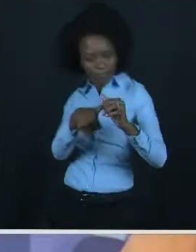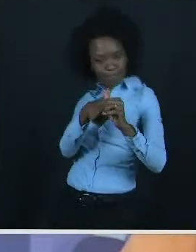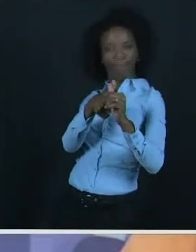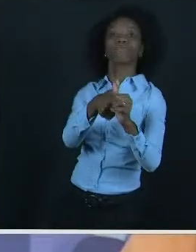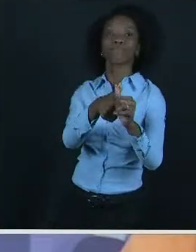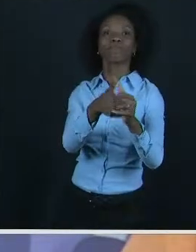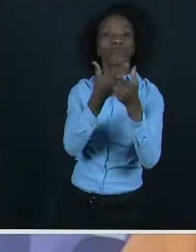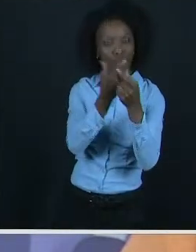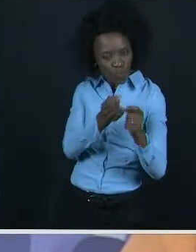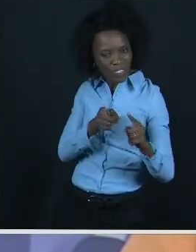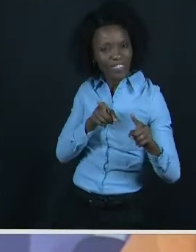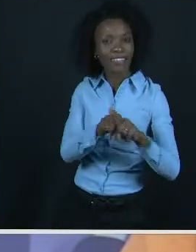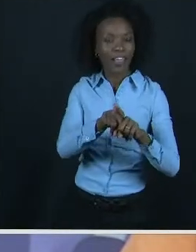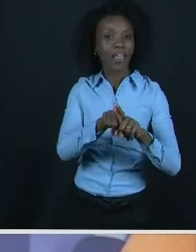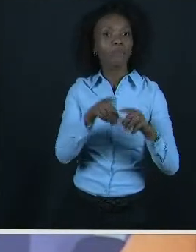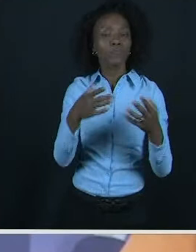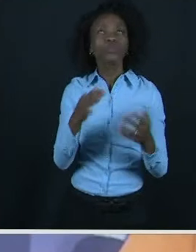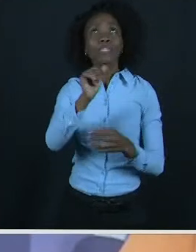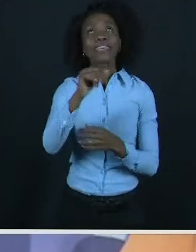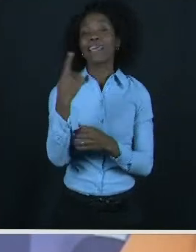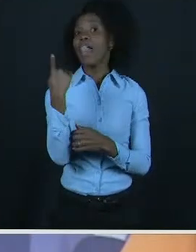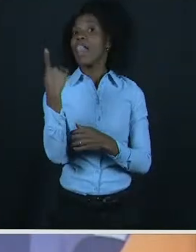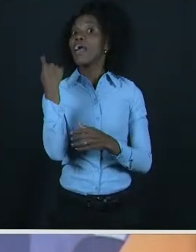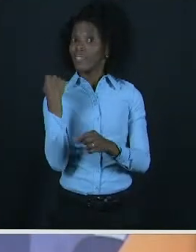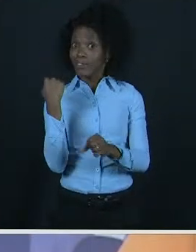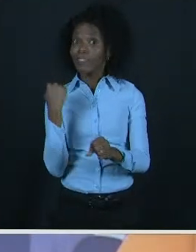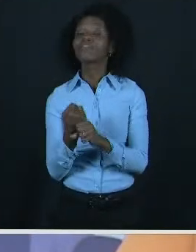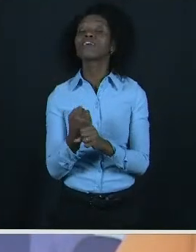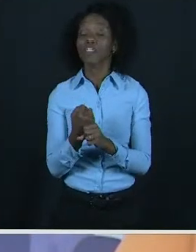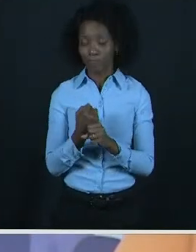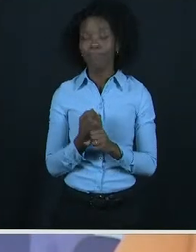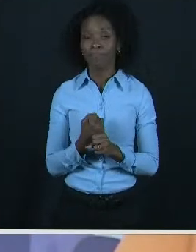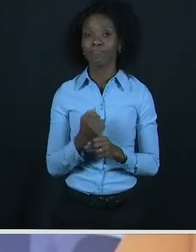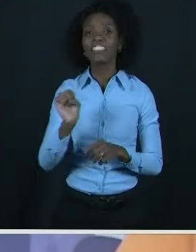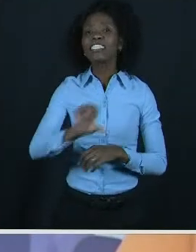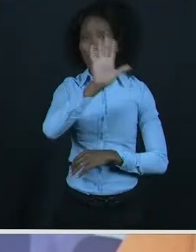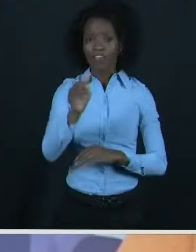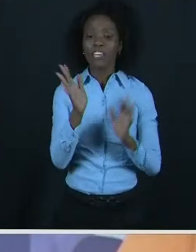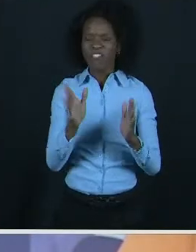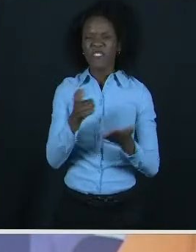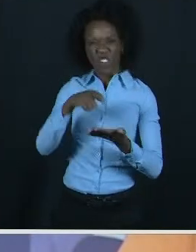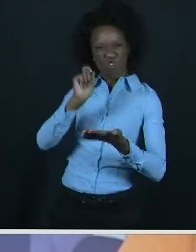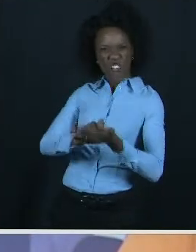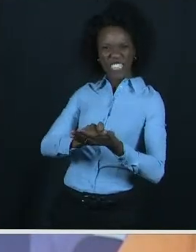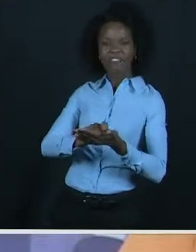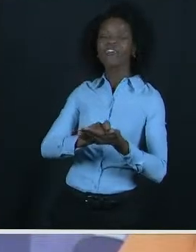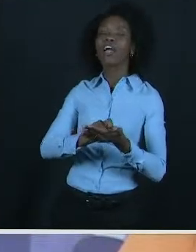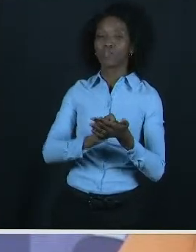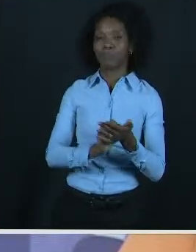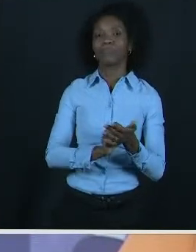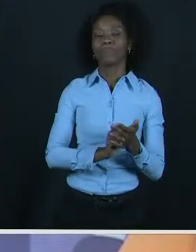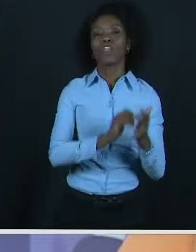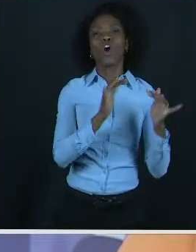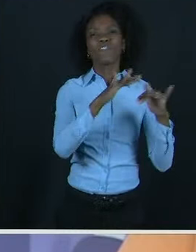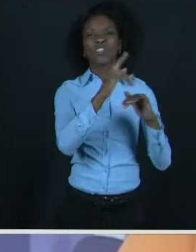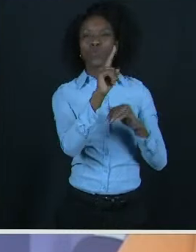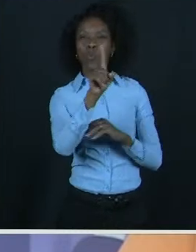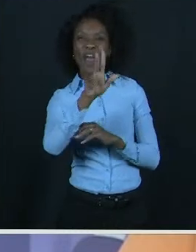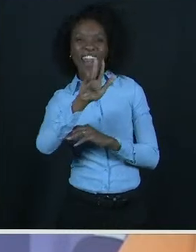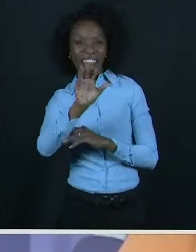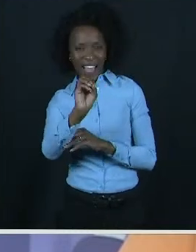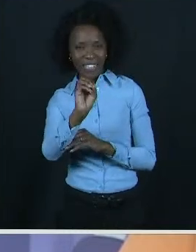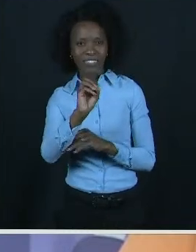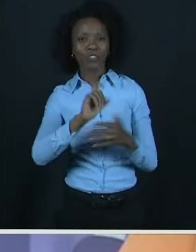Africa ratified, and somebody did ask about Convention 190. We ratified the International